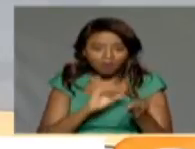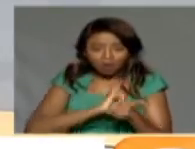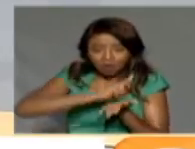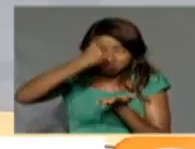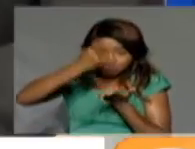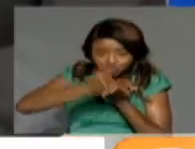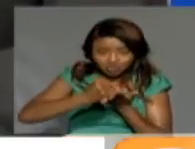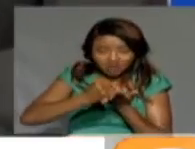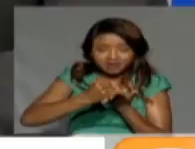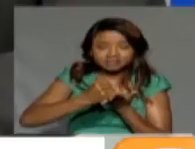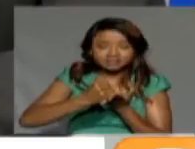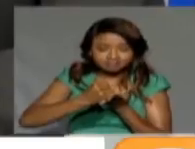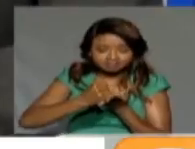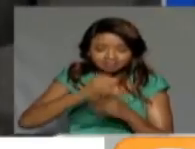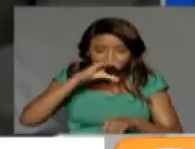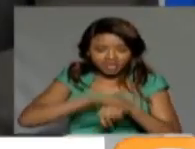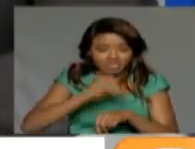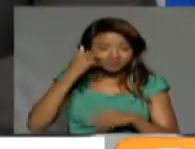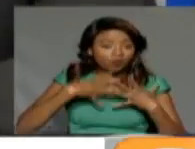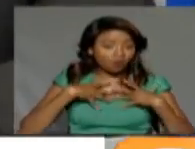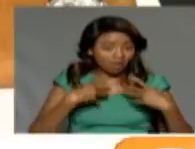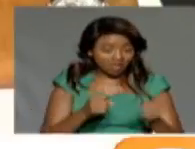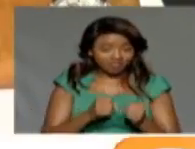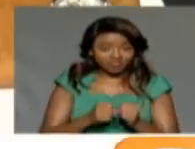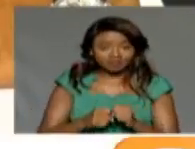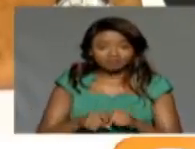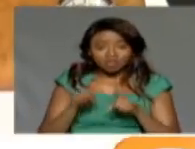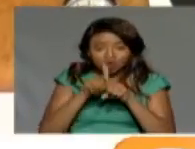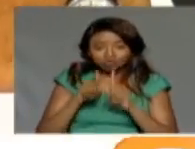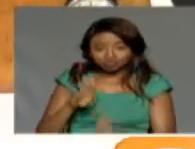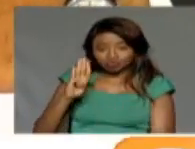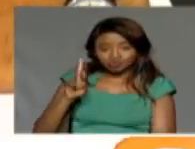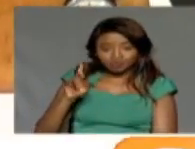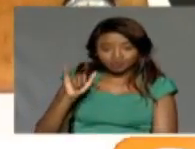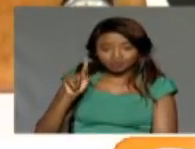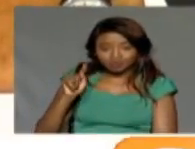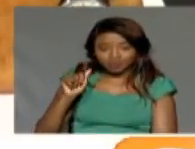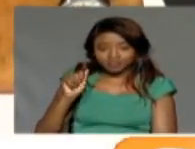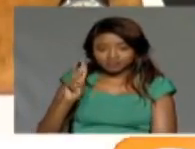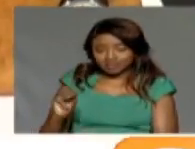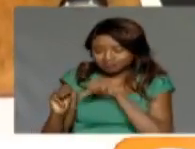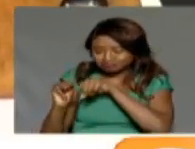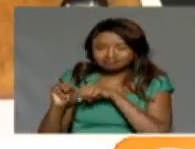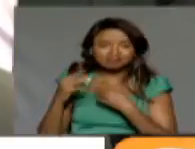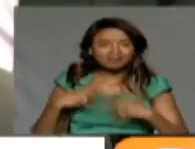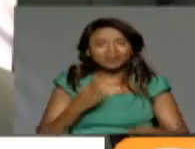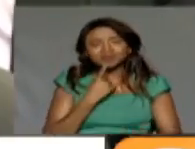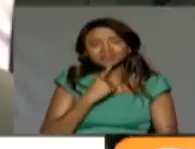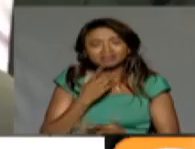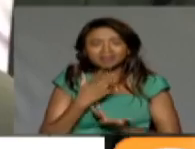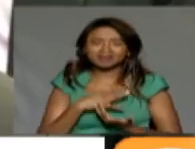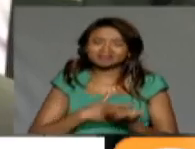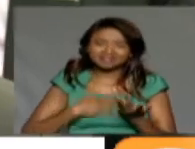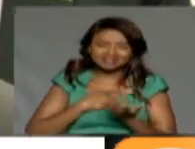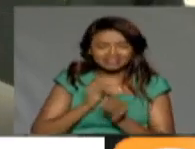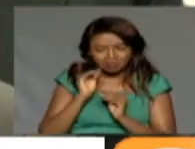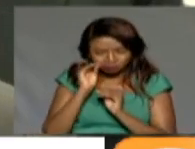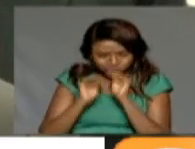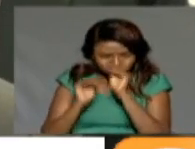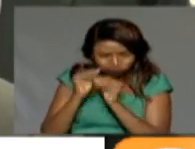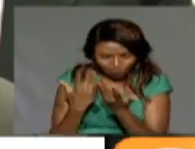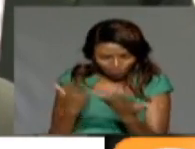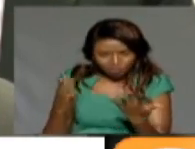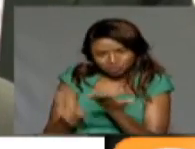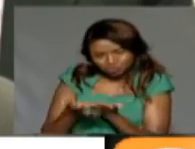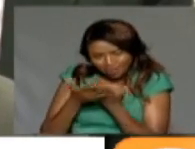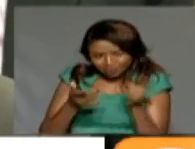Britam General Insurance Acting CEO Jackson Theori says medical insurance providers should tailor their products by